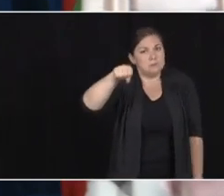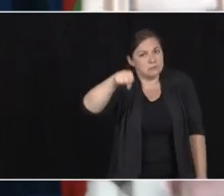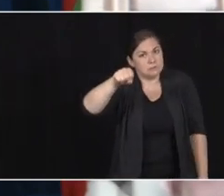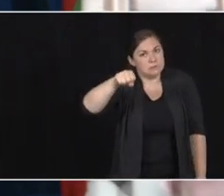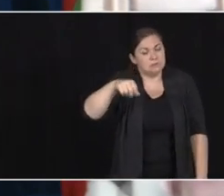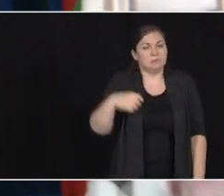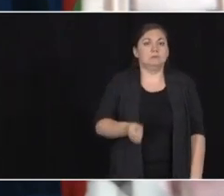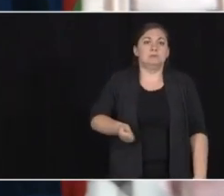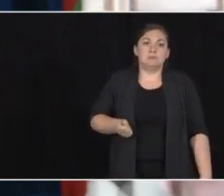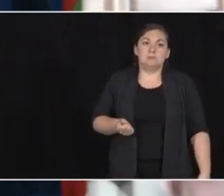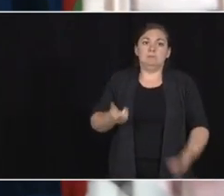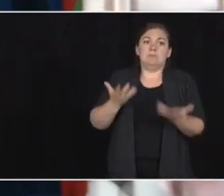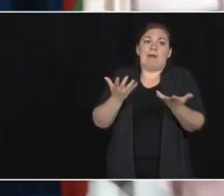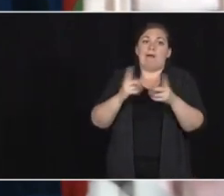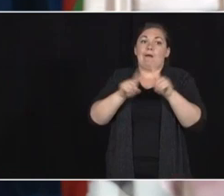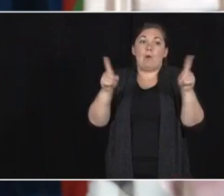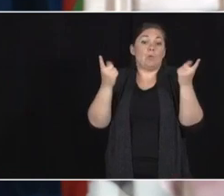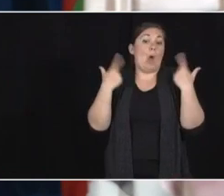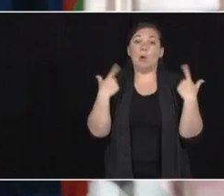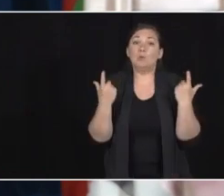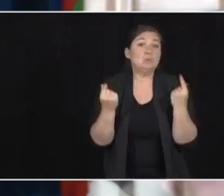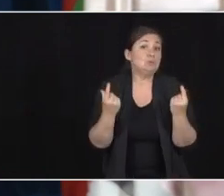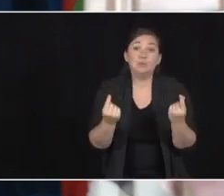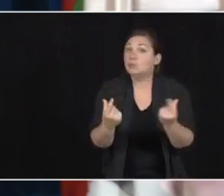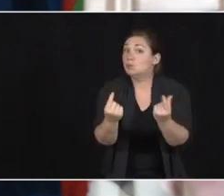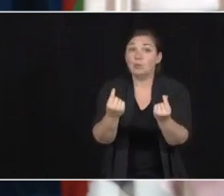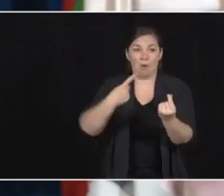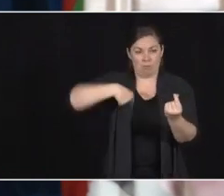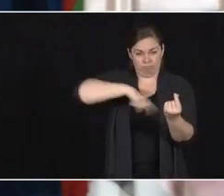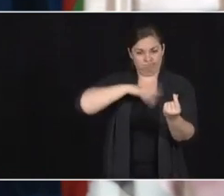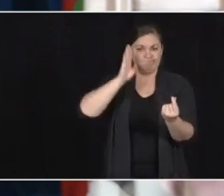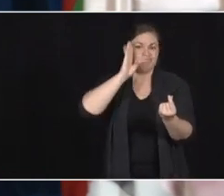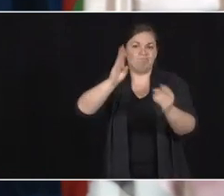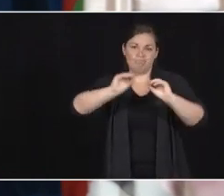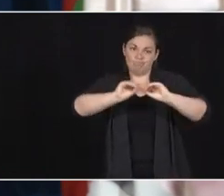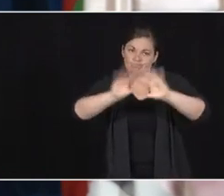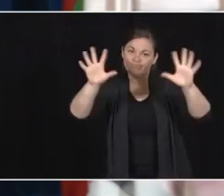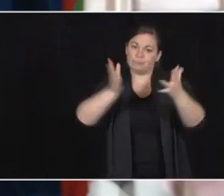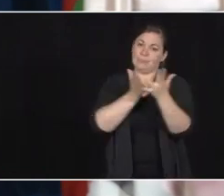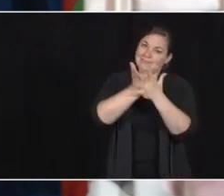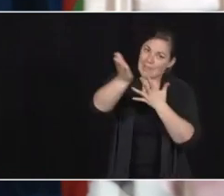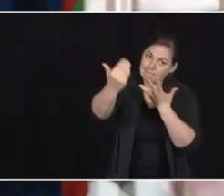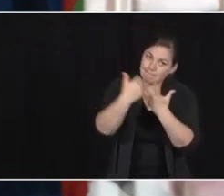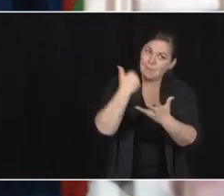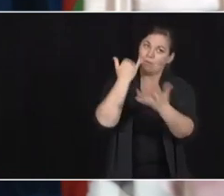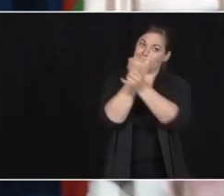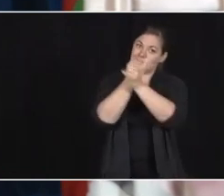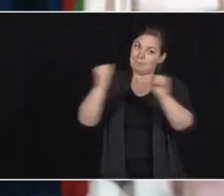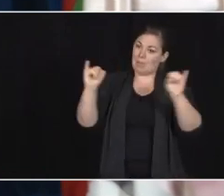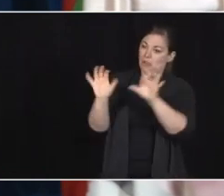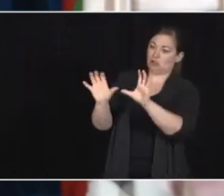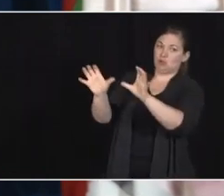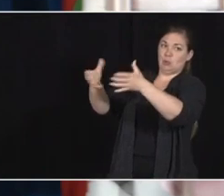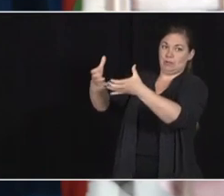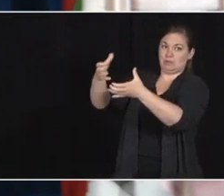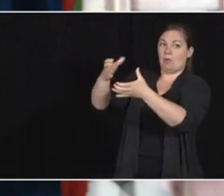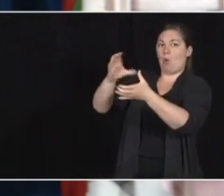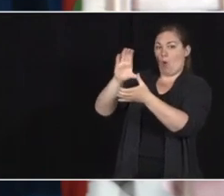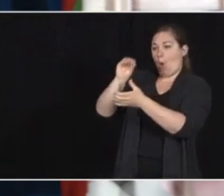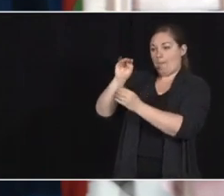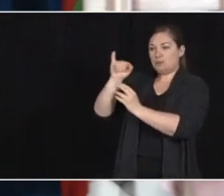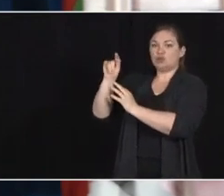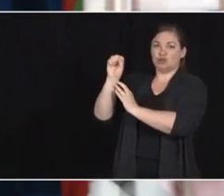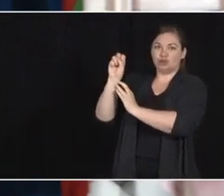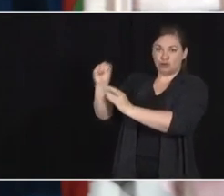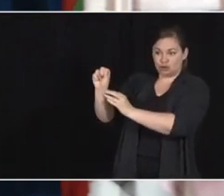doing. We're going to have a very transparent and open, independent commission. We're going to have the Auditor